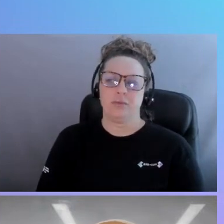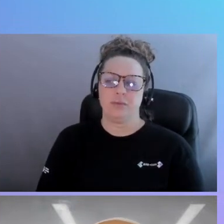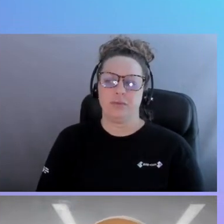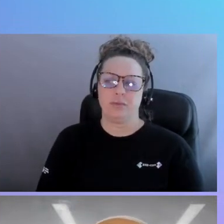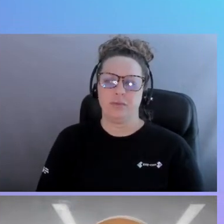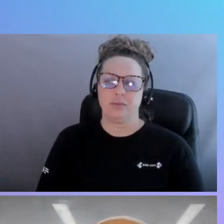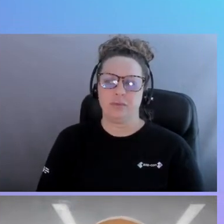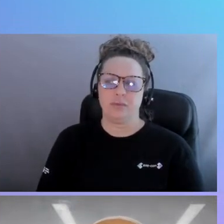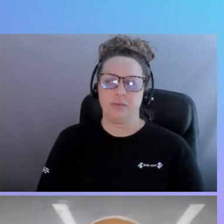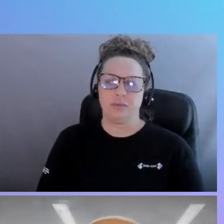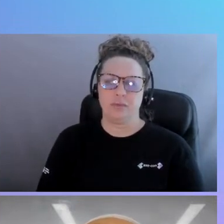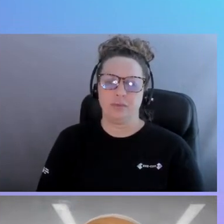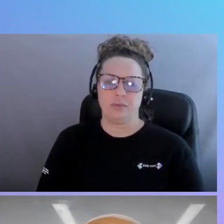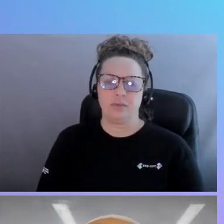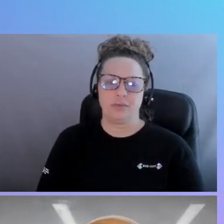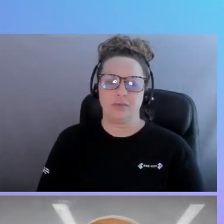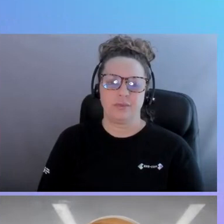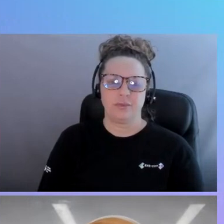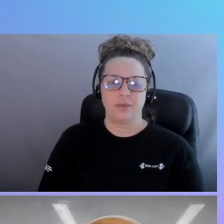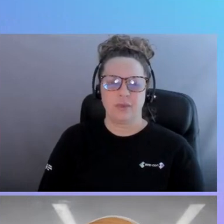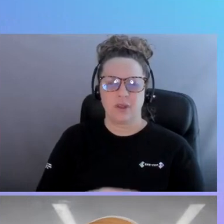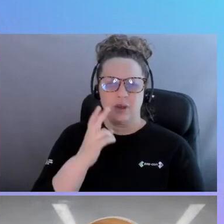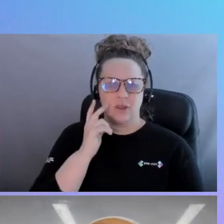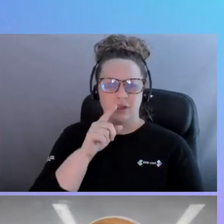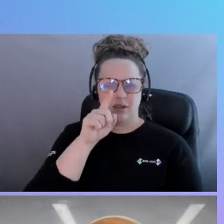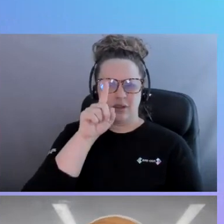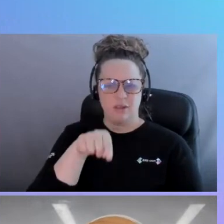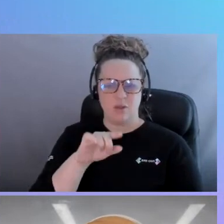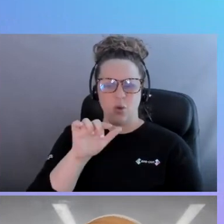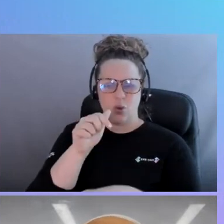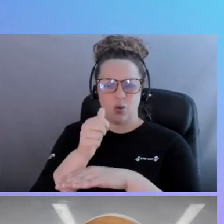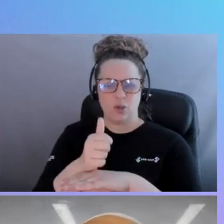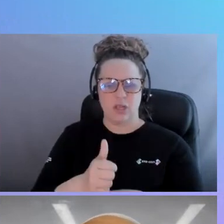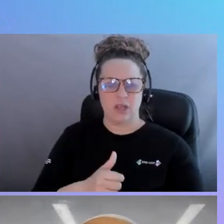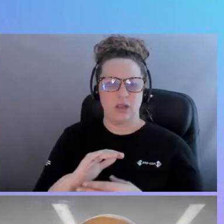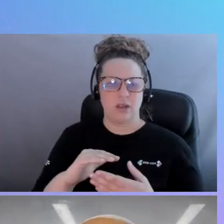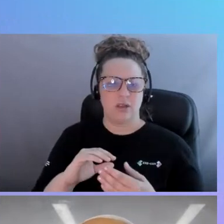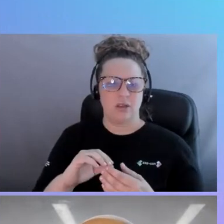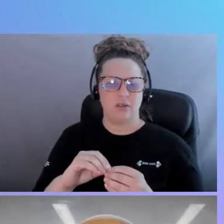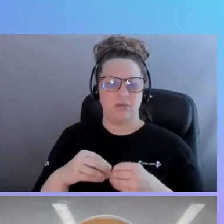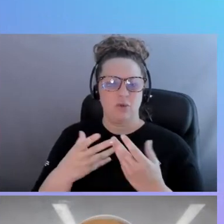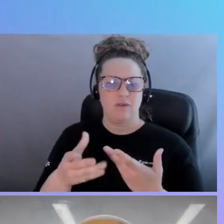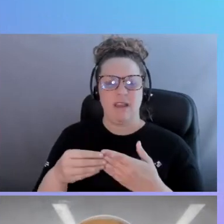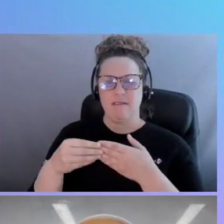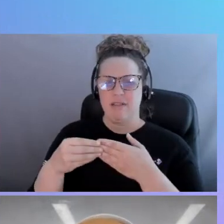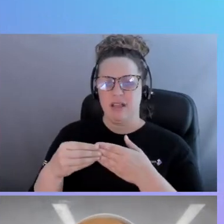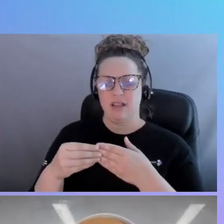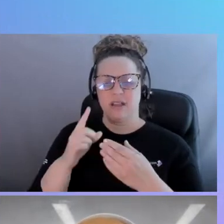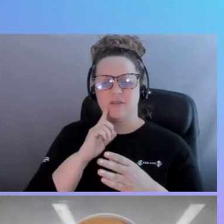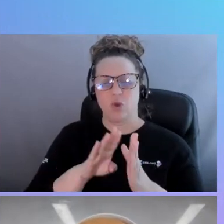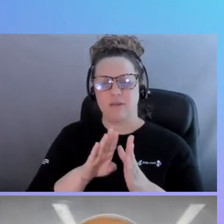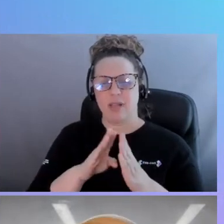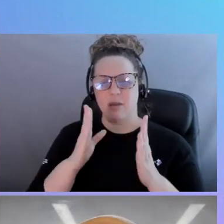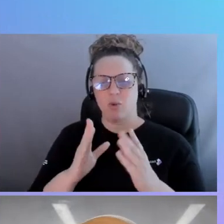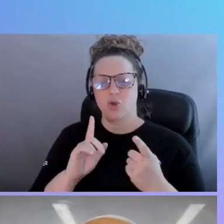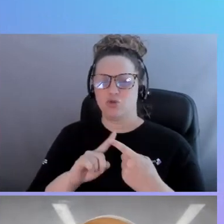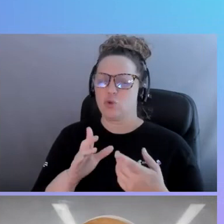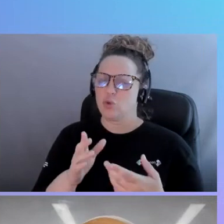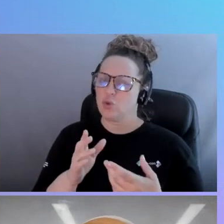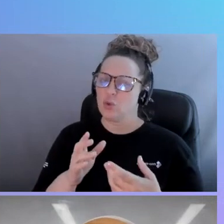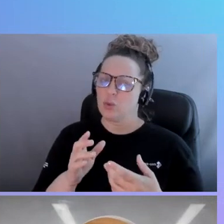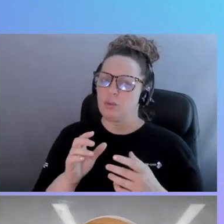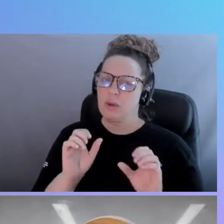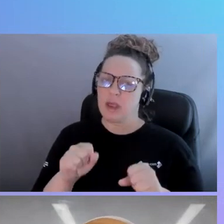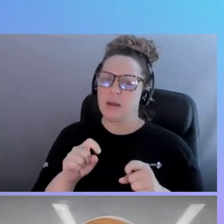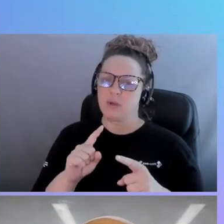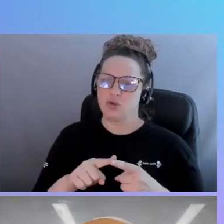And as well as those settings that provide flags for the developers to be able to check if